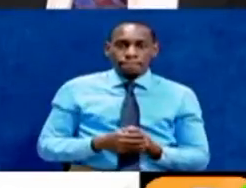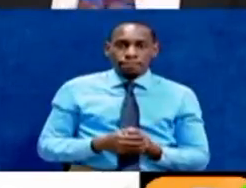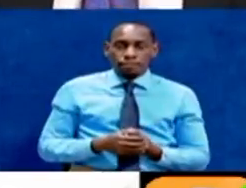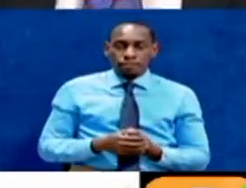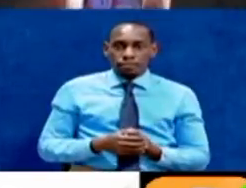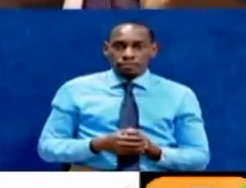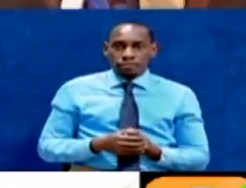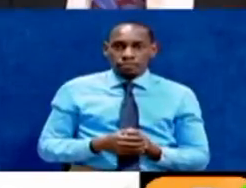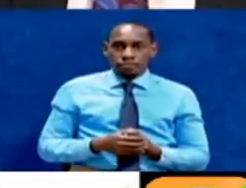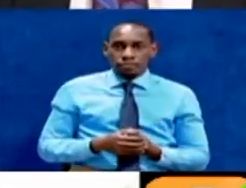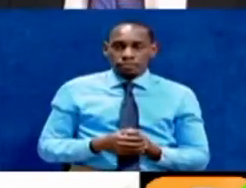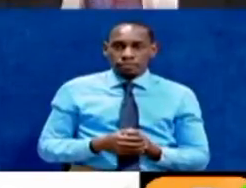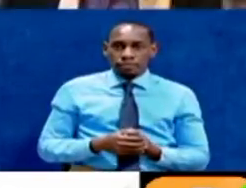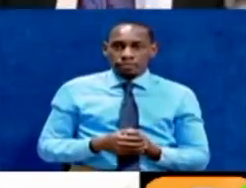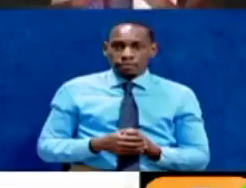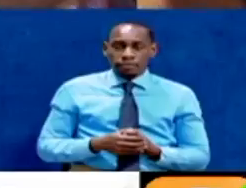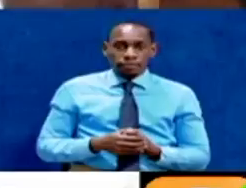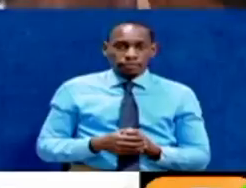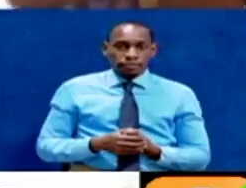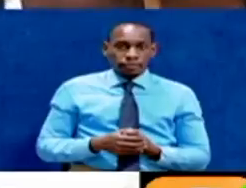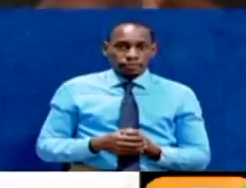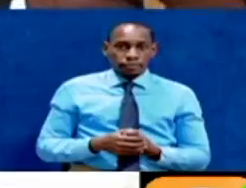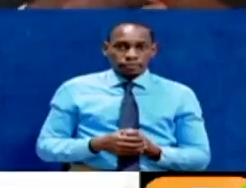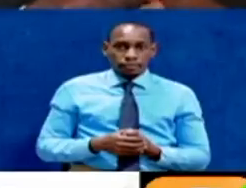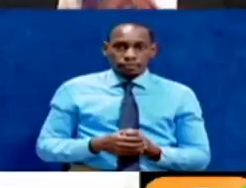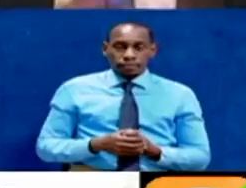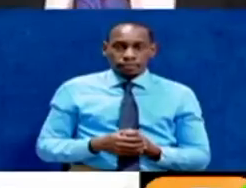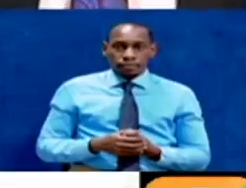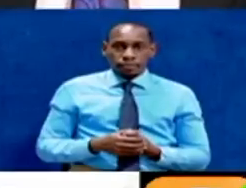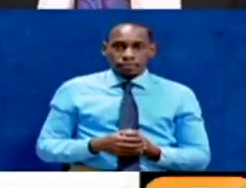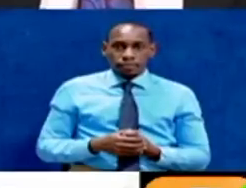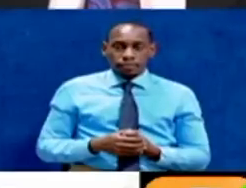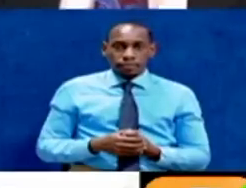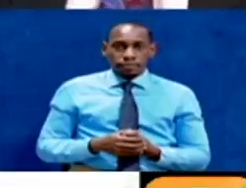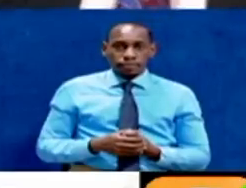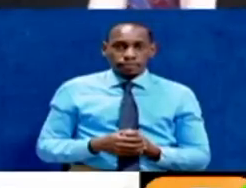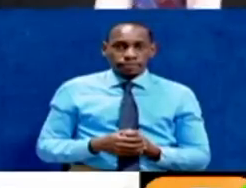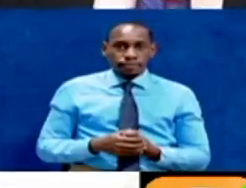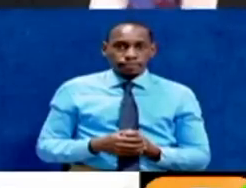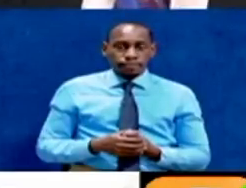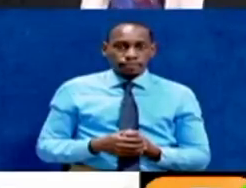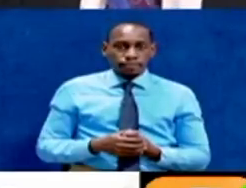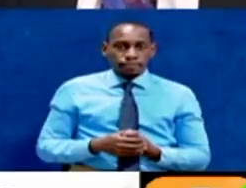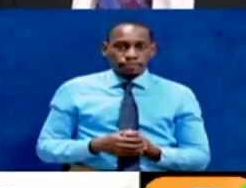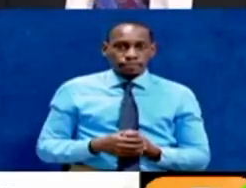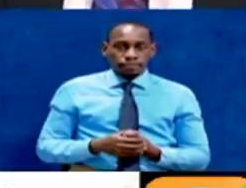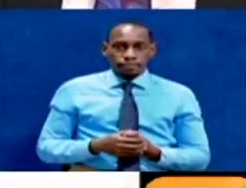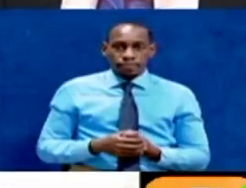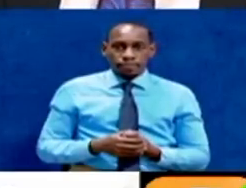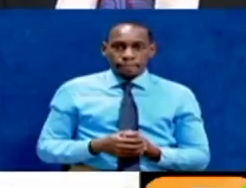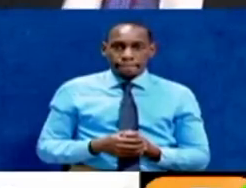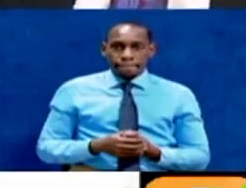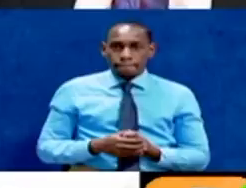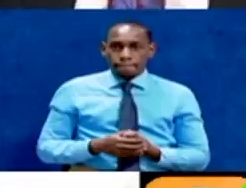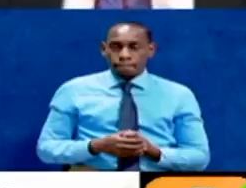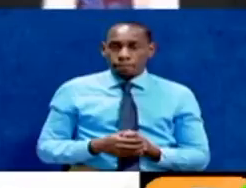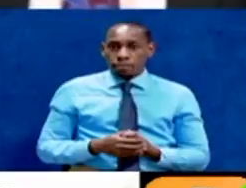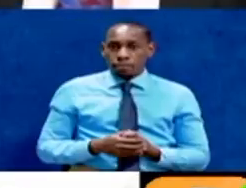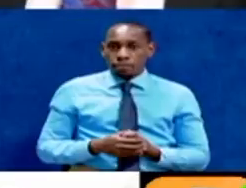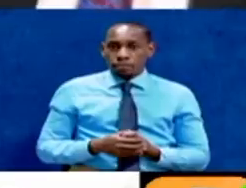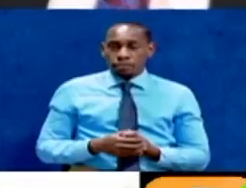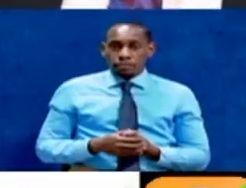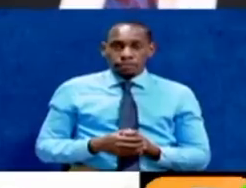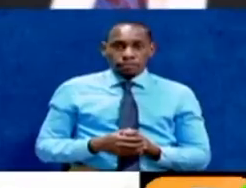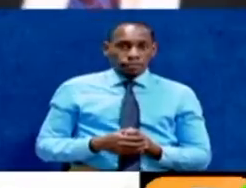be accused of disagreeing with a position that our party has taken. That has never happened. Okay. And I don't think that's the best way to run institutions.